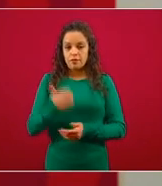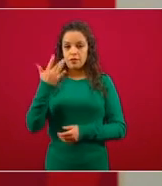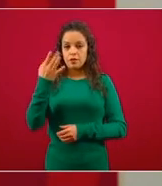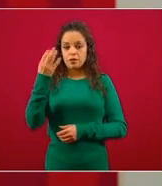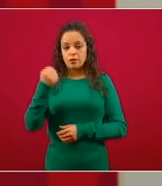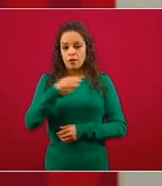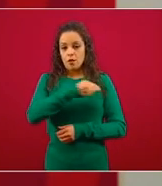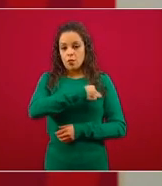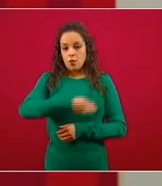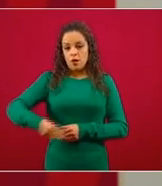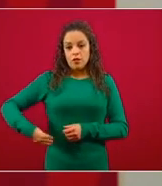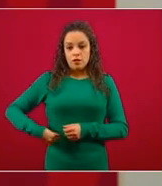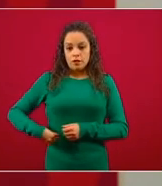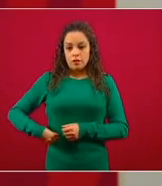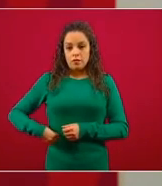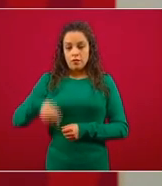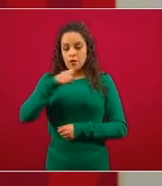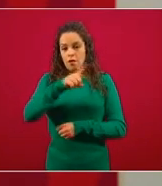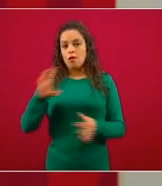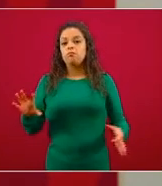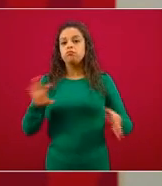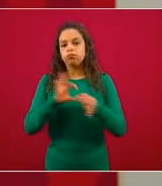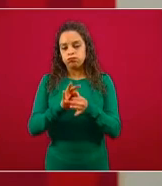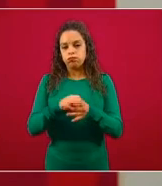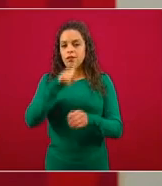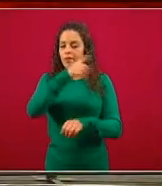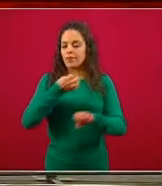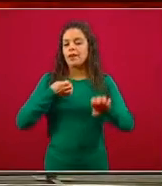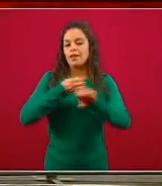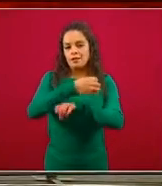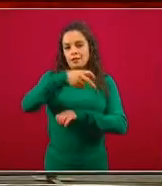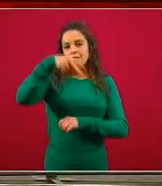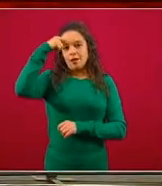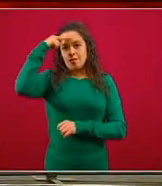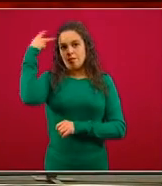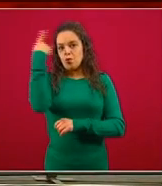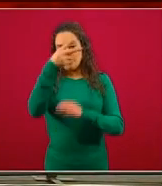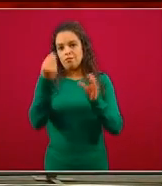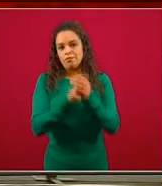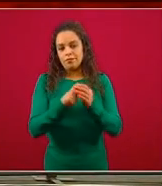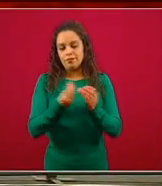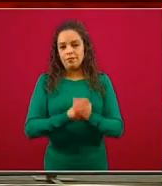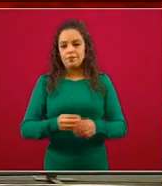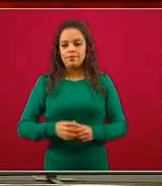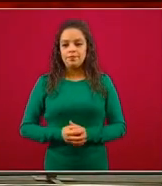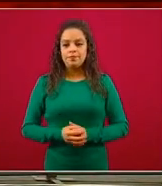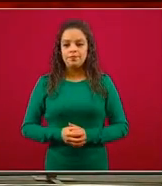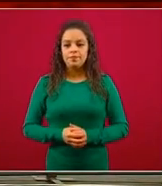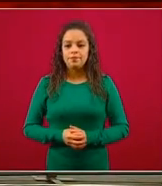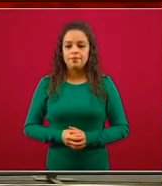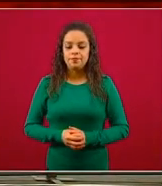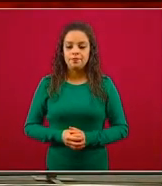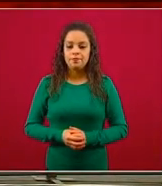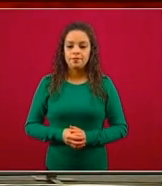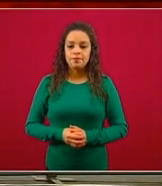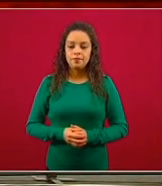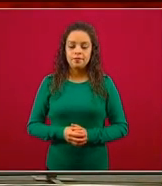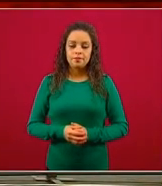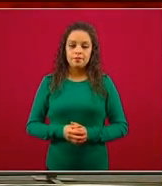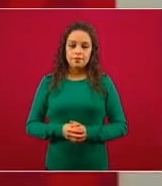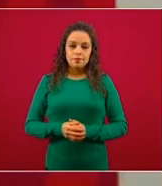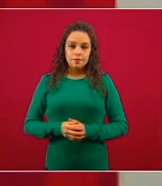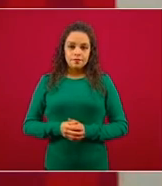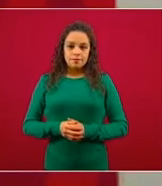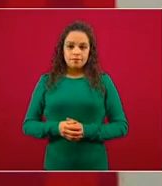areas right beside Mexico City, and they also belong to the state of Mexico. So this